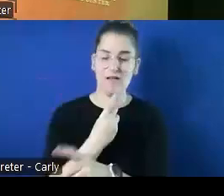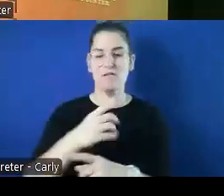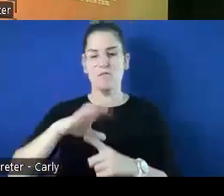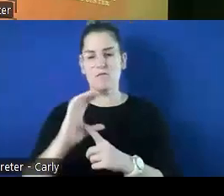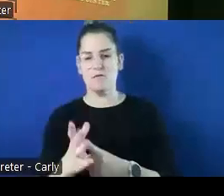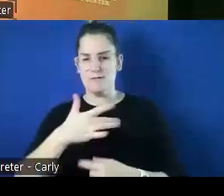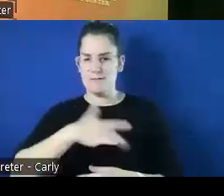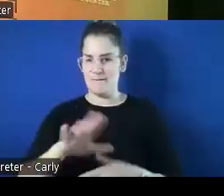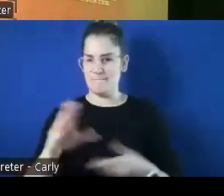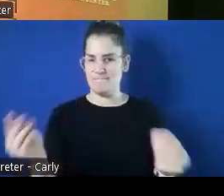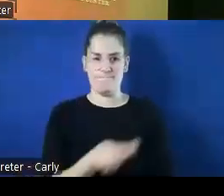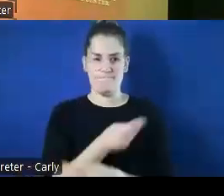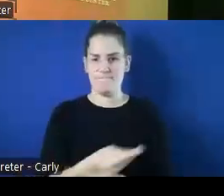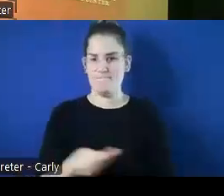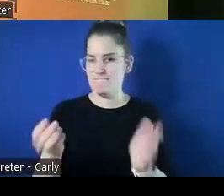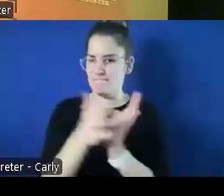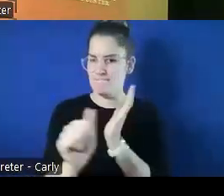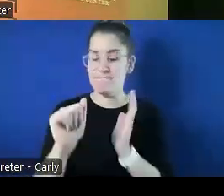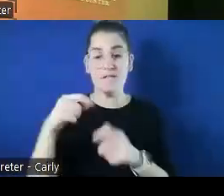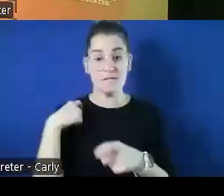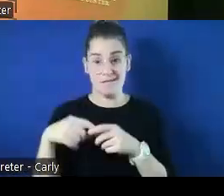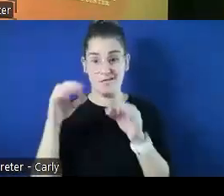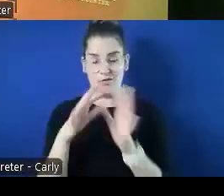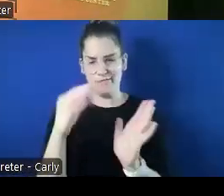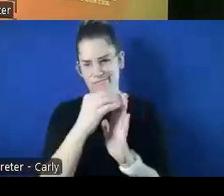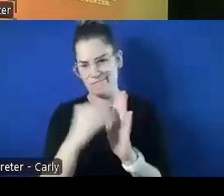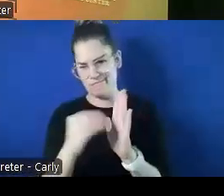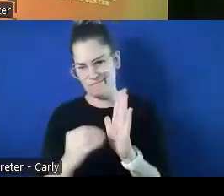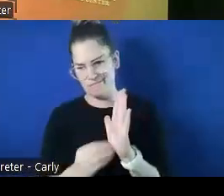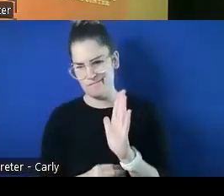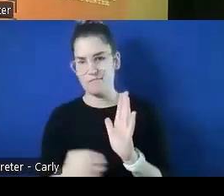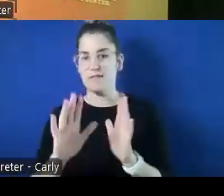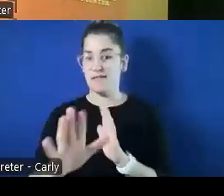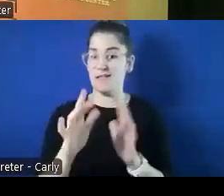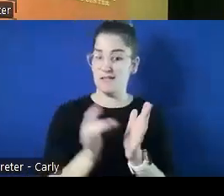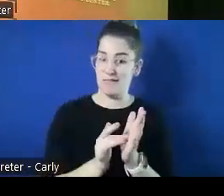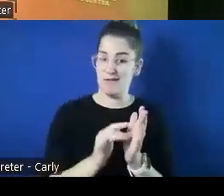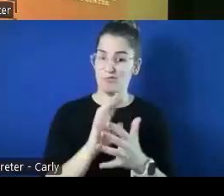sensitivity. Afterwards, Spanish interpreters document the session in the patient's medical chart.